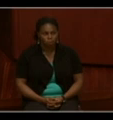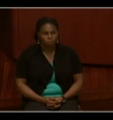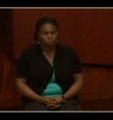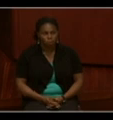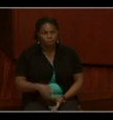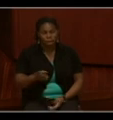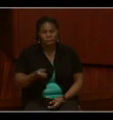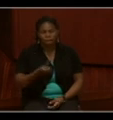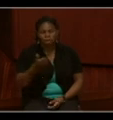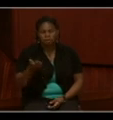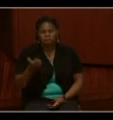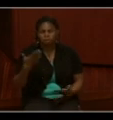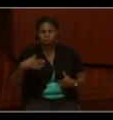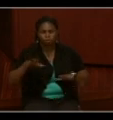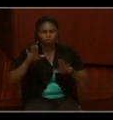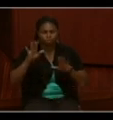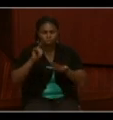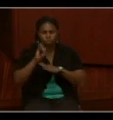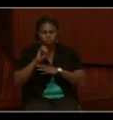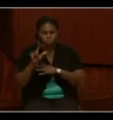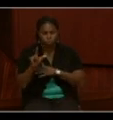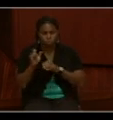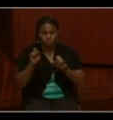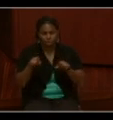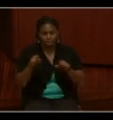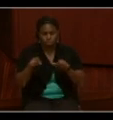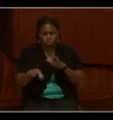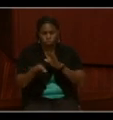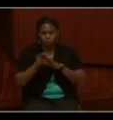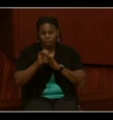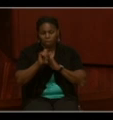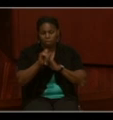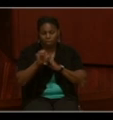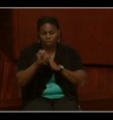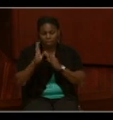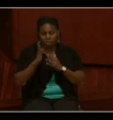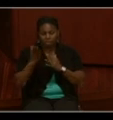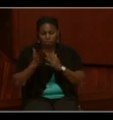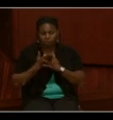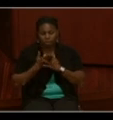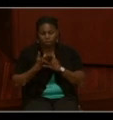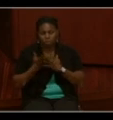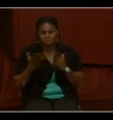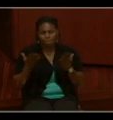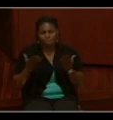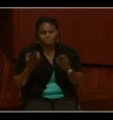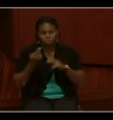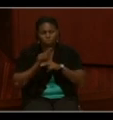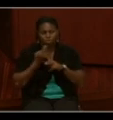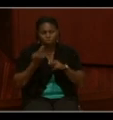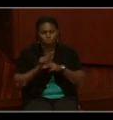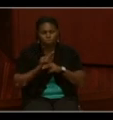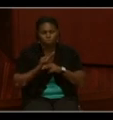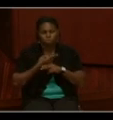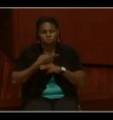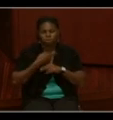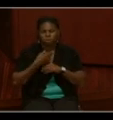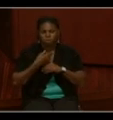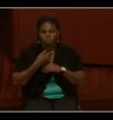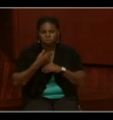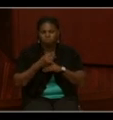Another great tool for being able to find case files is to use passenger manifest